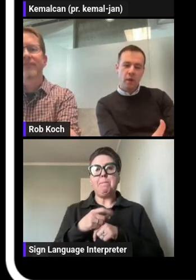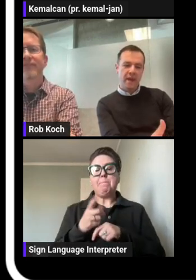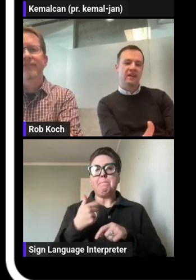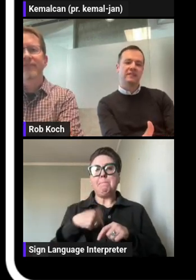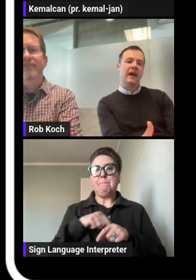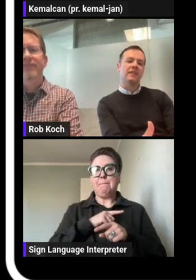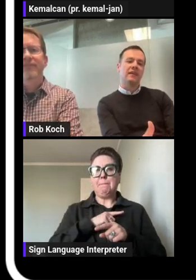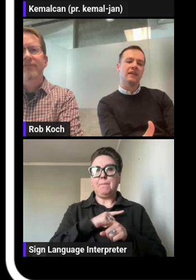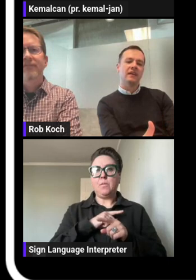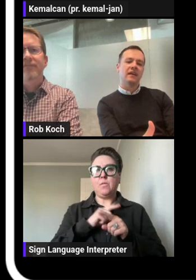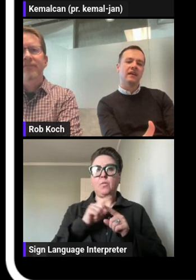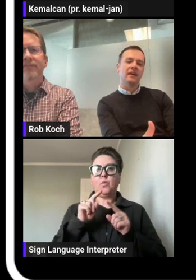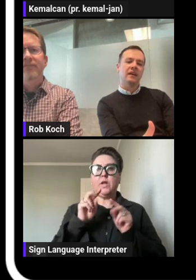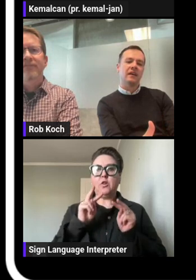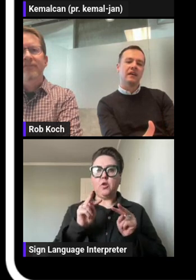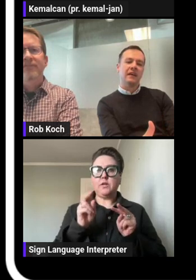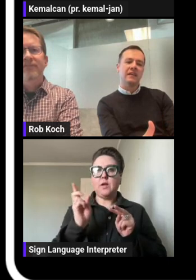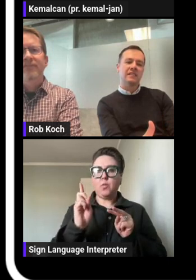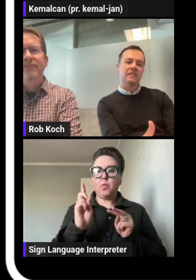looked where that